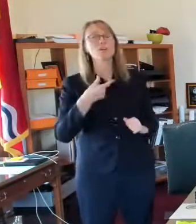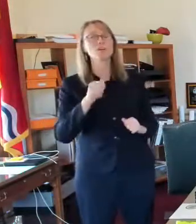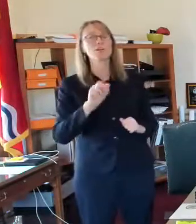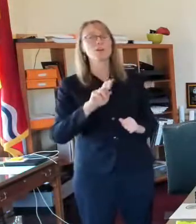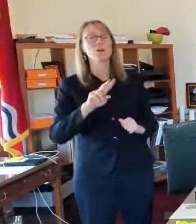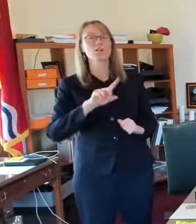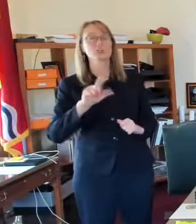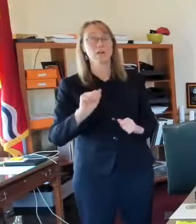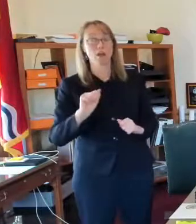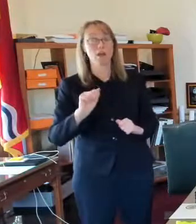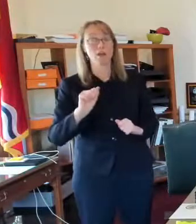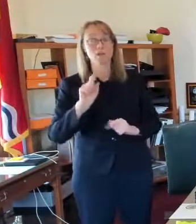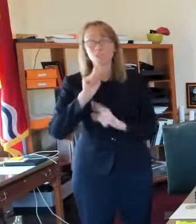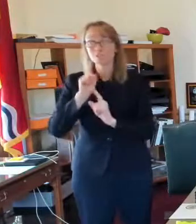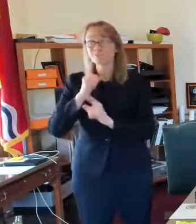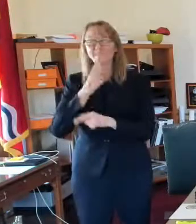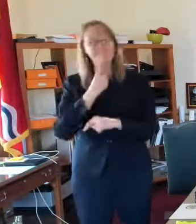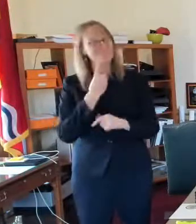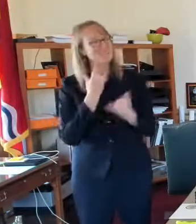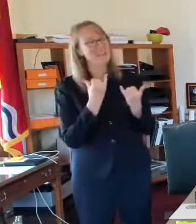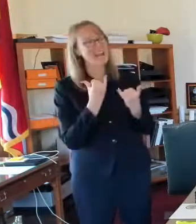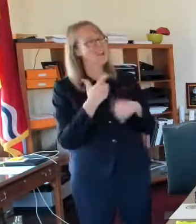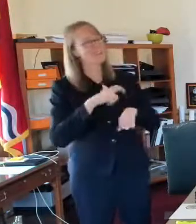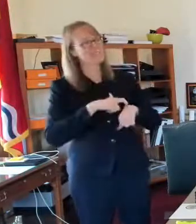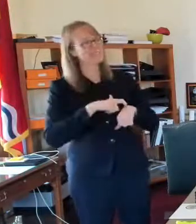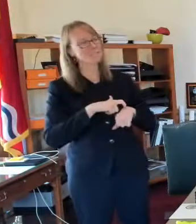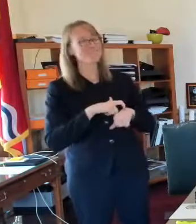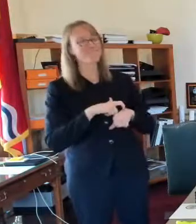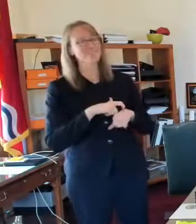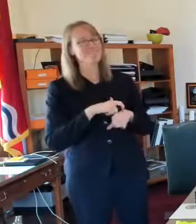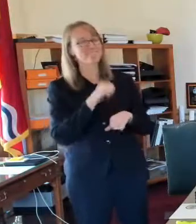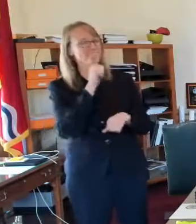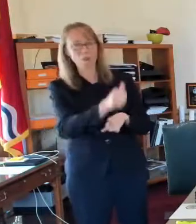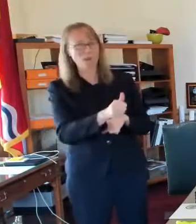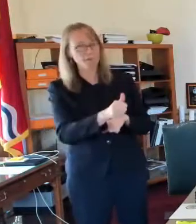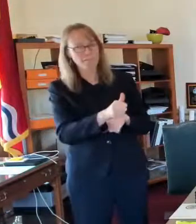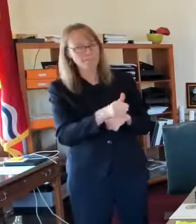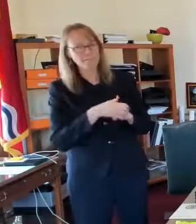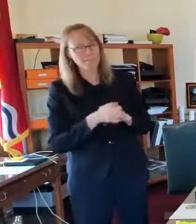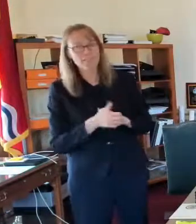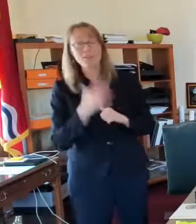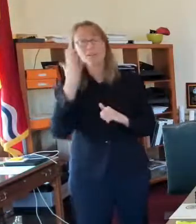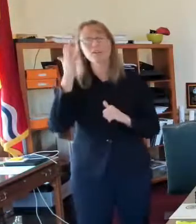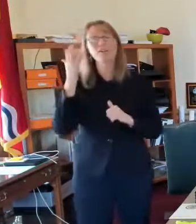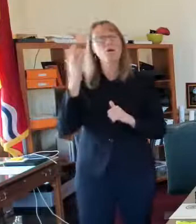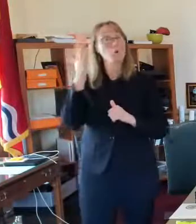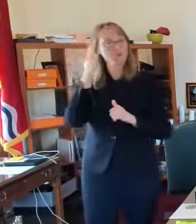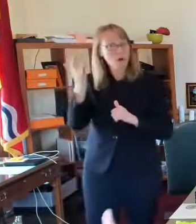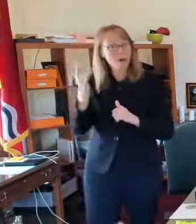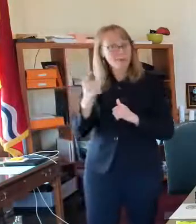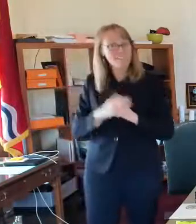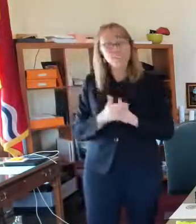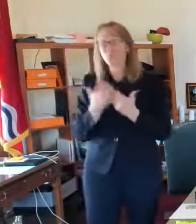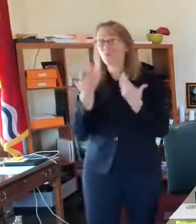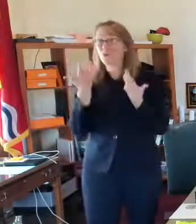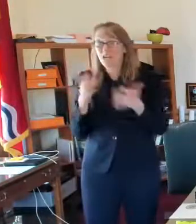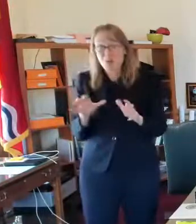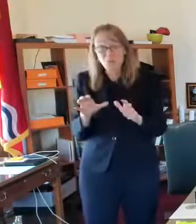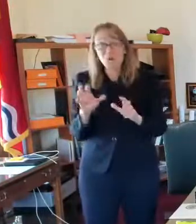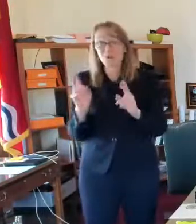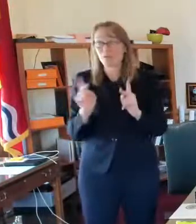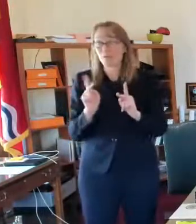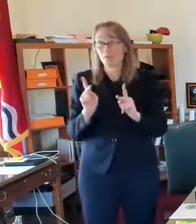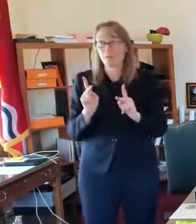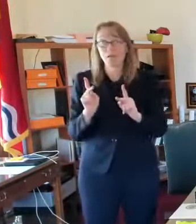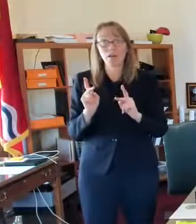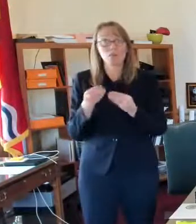related problems with a lockdown. You put more people out of work. You put more businesses out of business. We don't have enough support